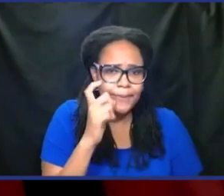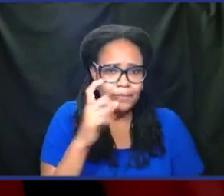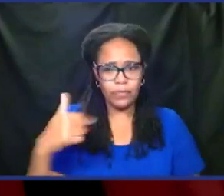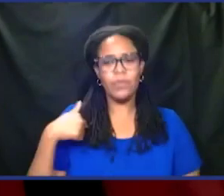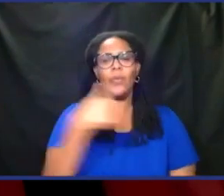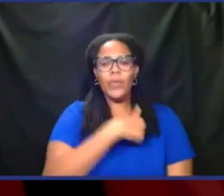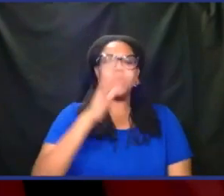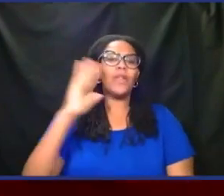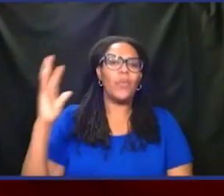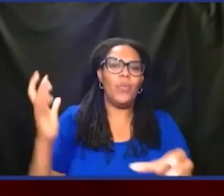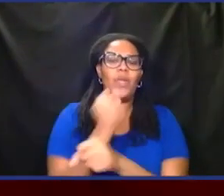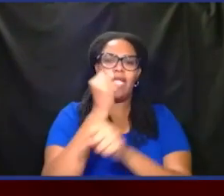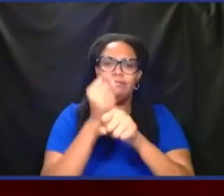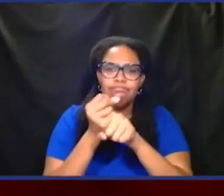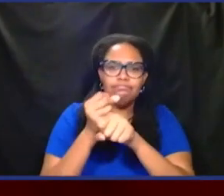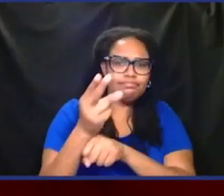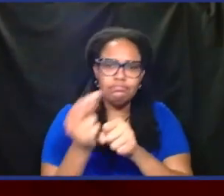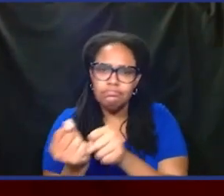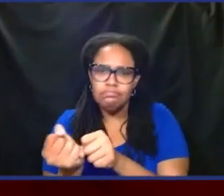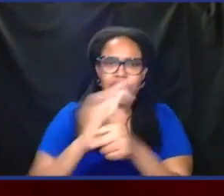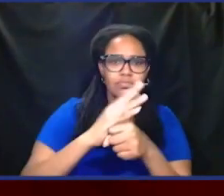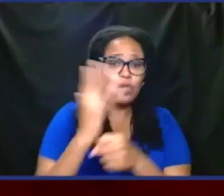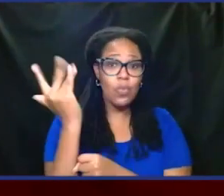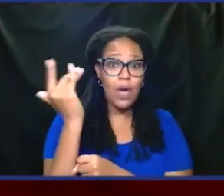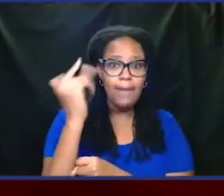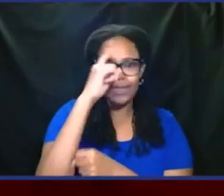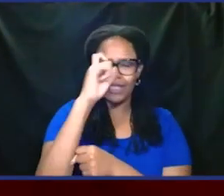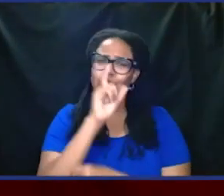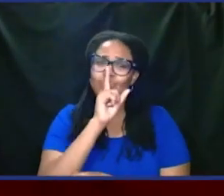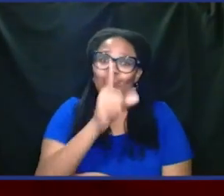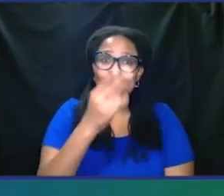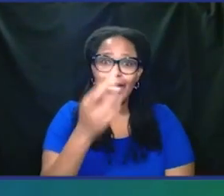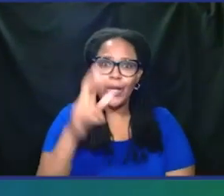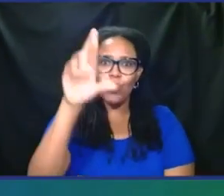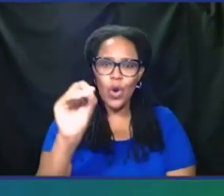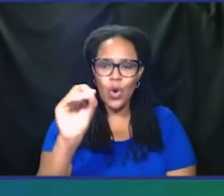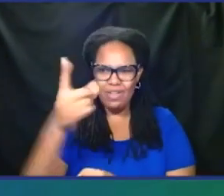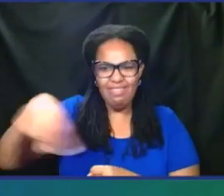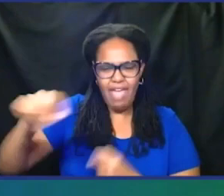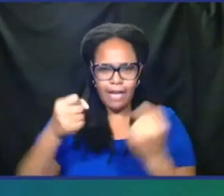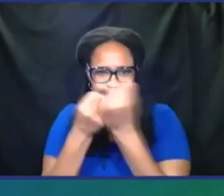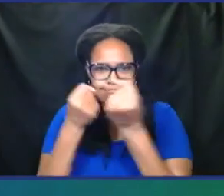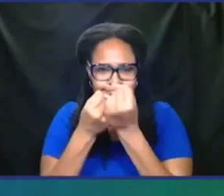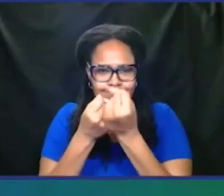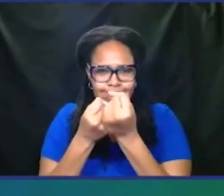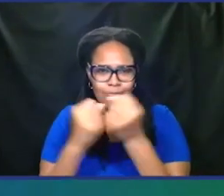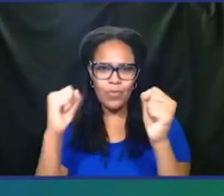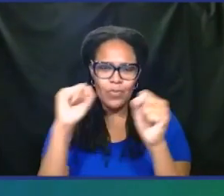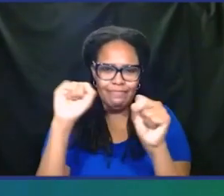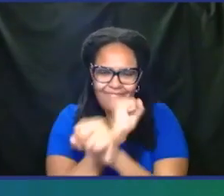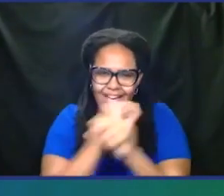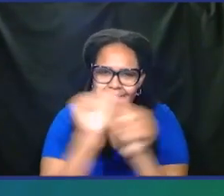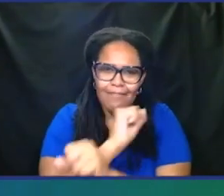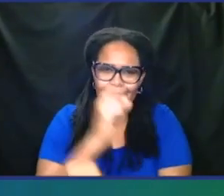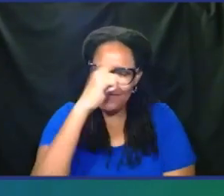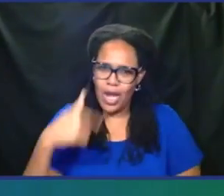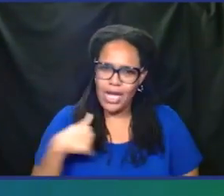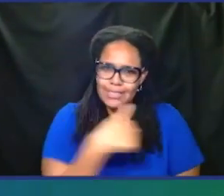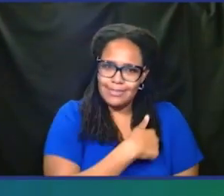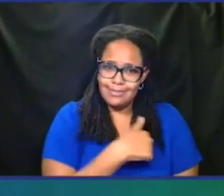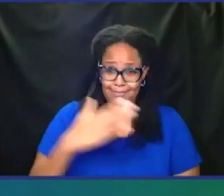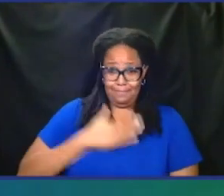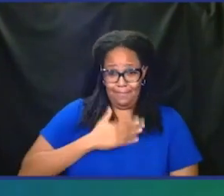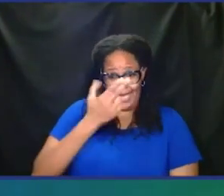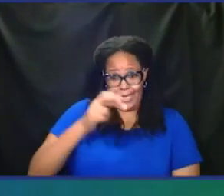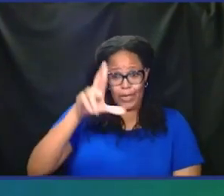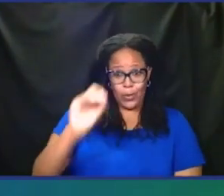against coronavirus. Because the real heroes are on our side. Today, my heroes are health workers on